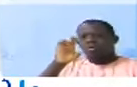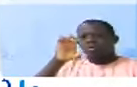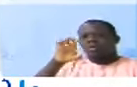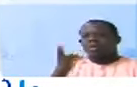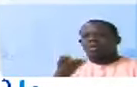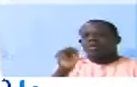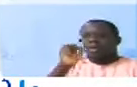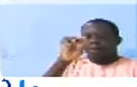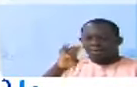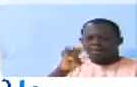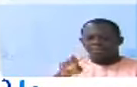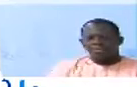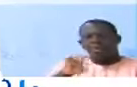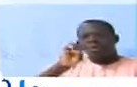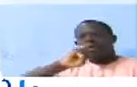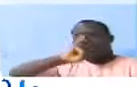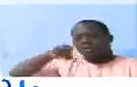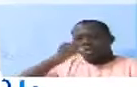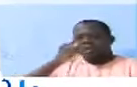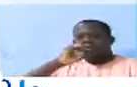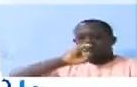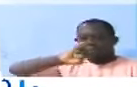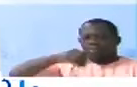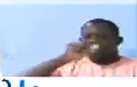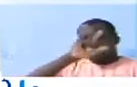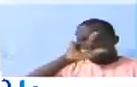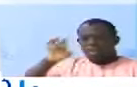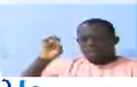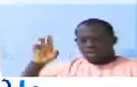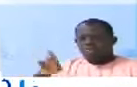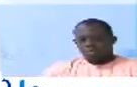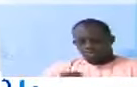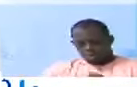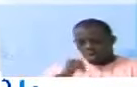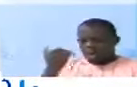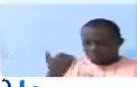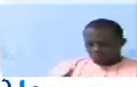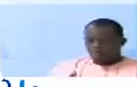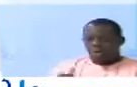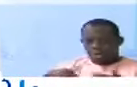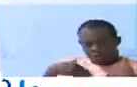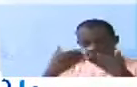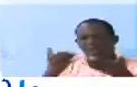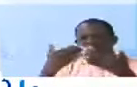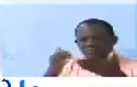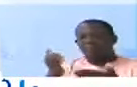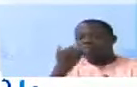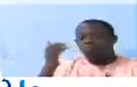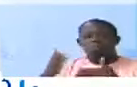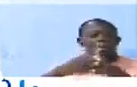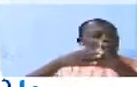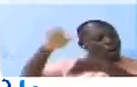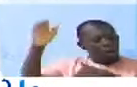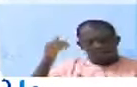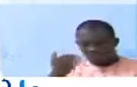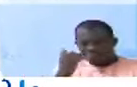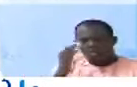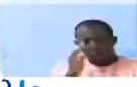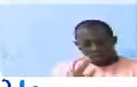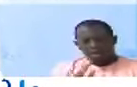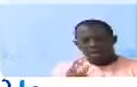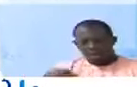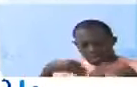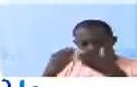where their people were bringing food to them, a lot of food in fact. That's what improved our situation there.